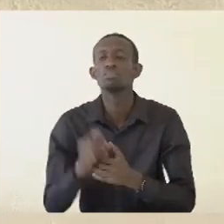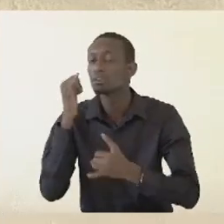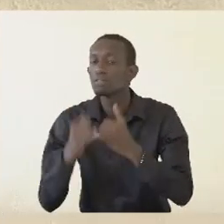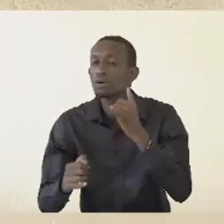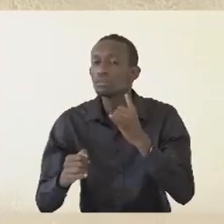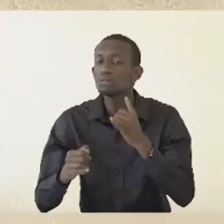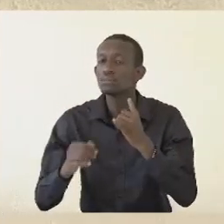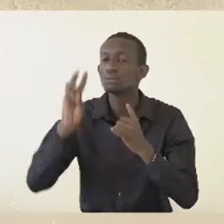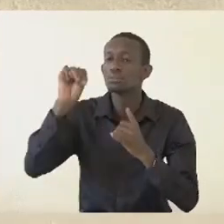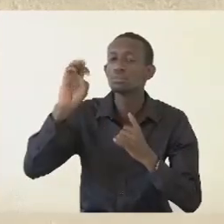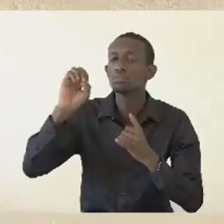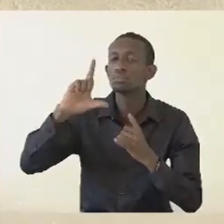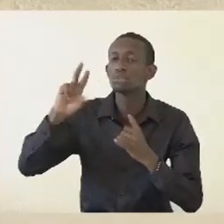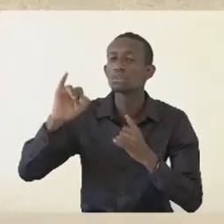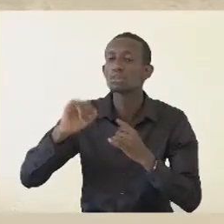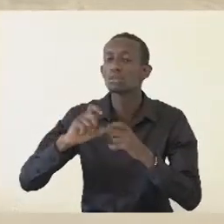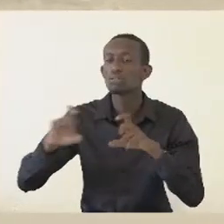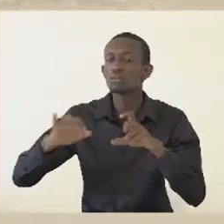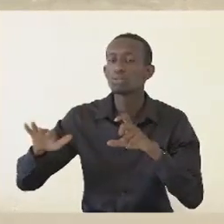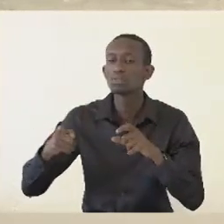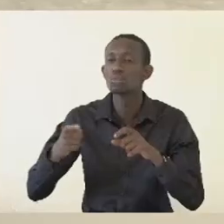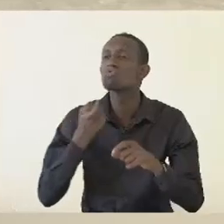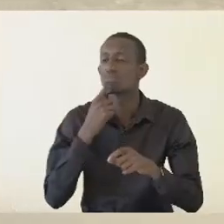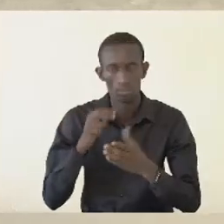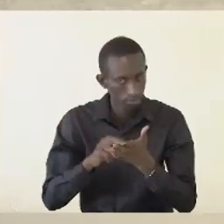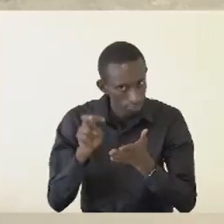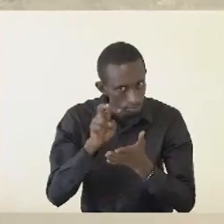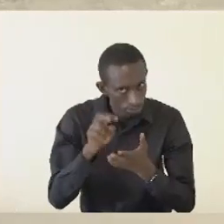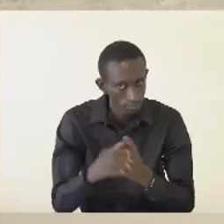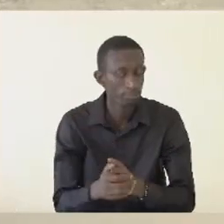molecular formula? You have to check if